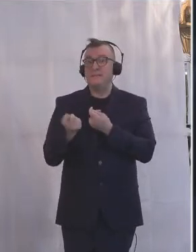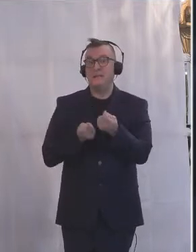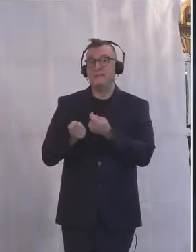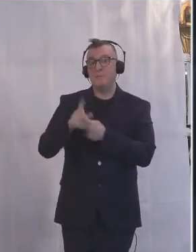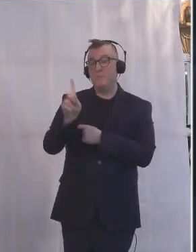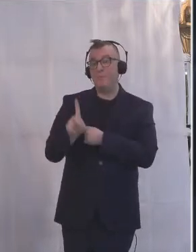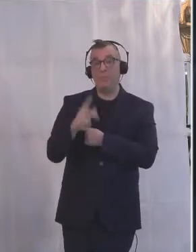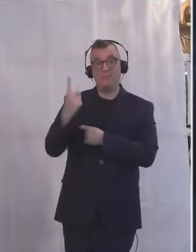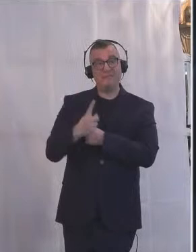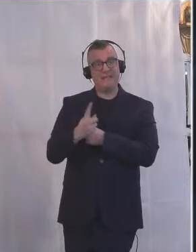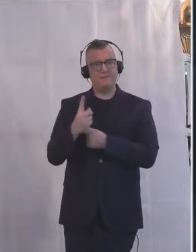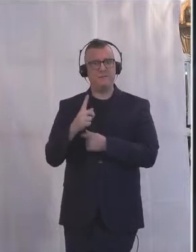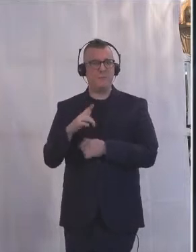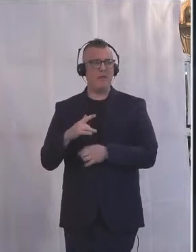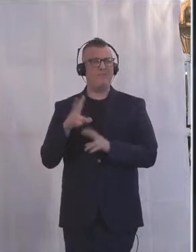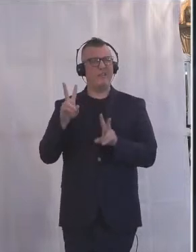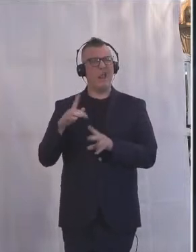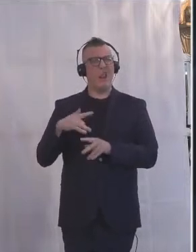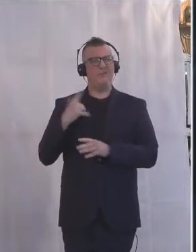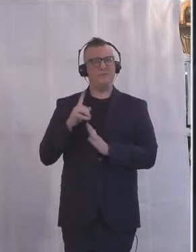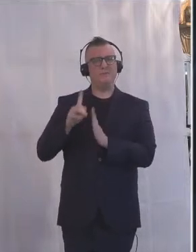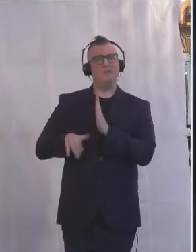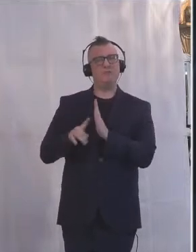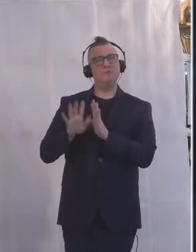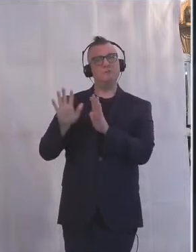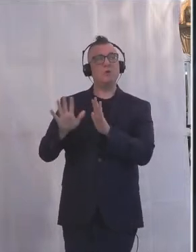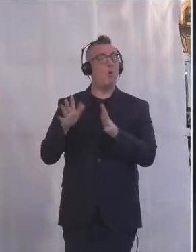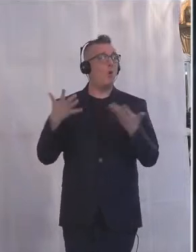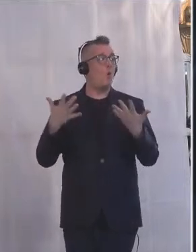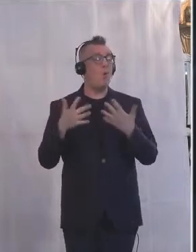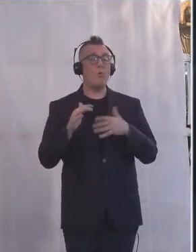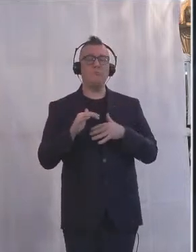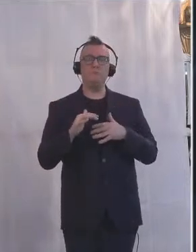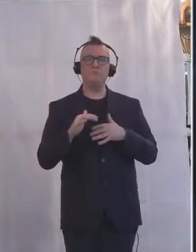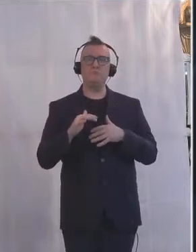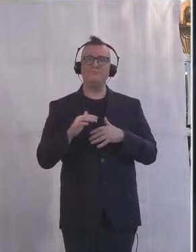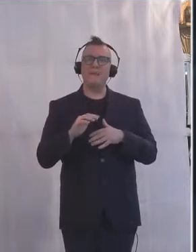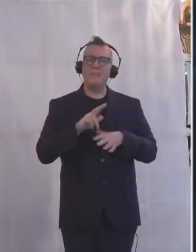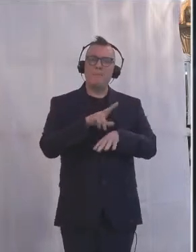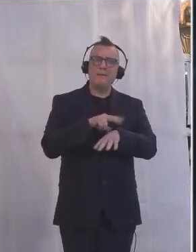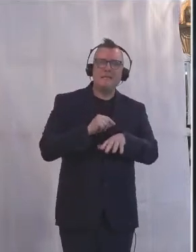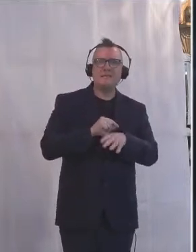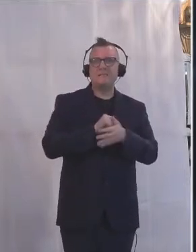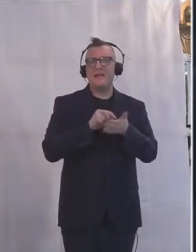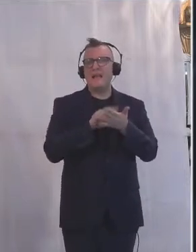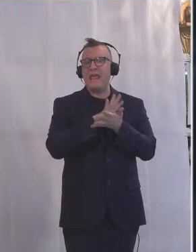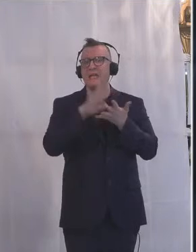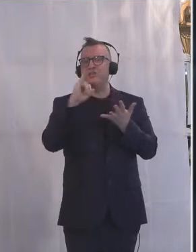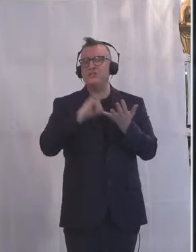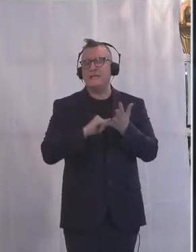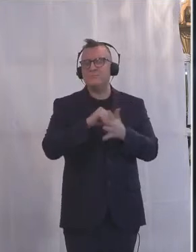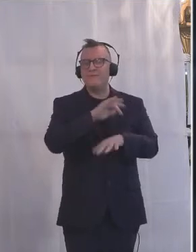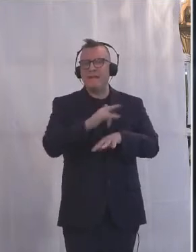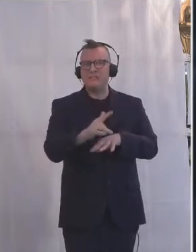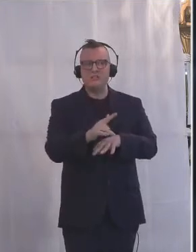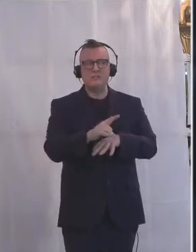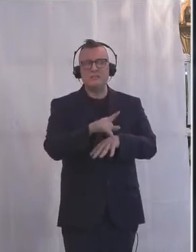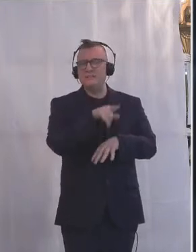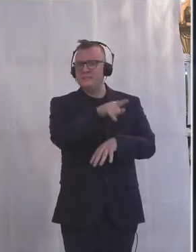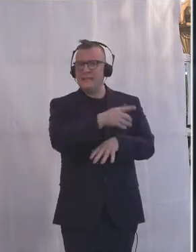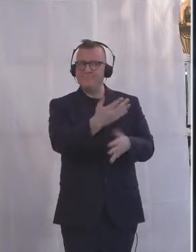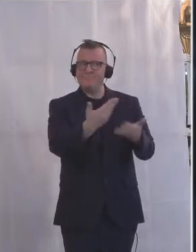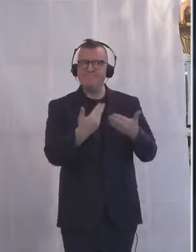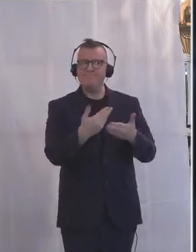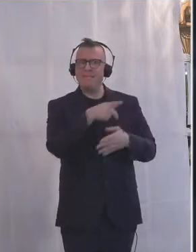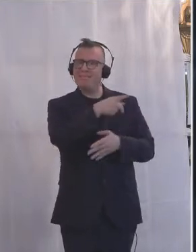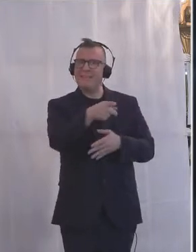lived experience, the delegates in the room that are the frontline professionals that nobody's thanked in a while, nobody's invested in, nobody's checked